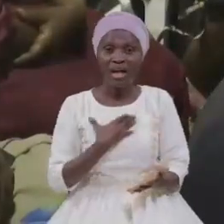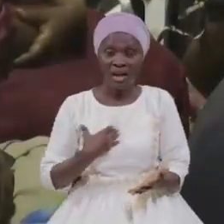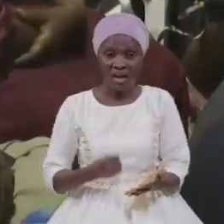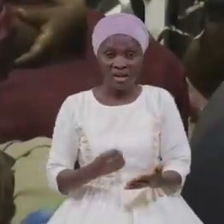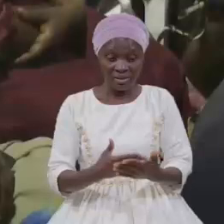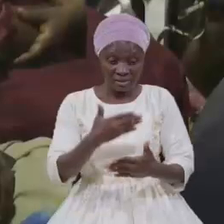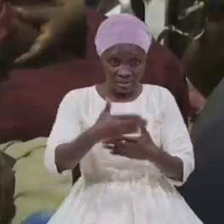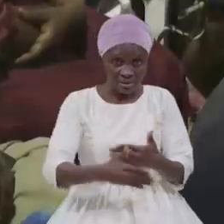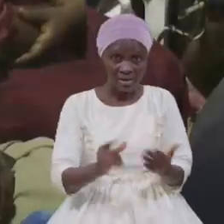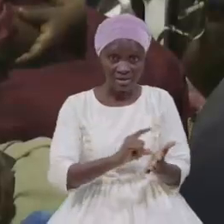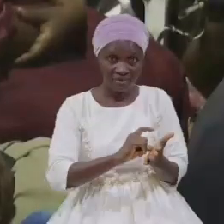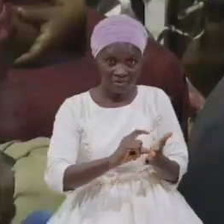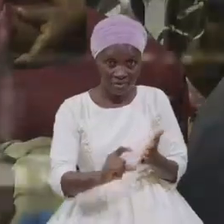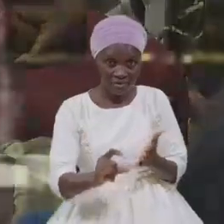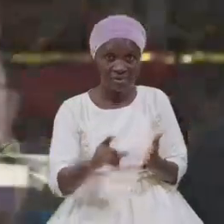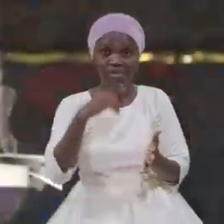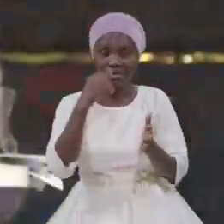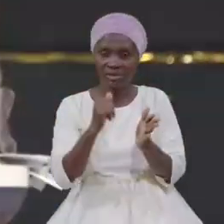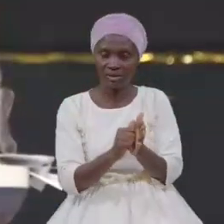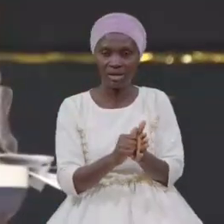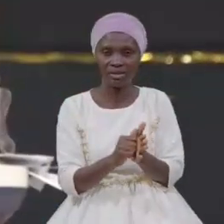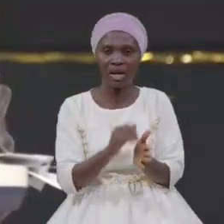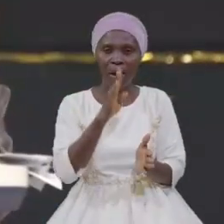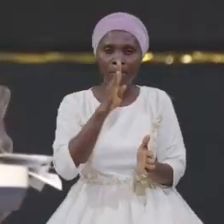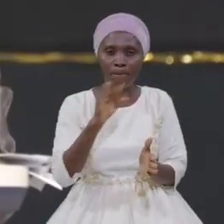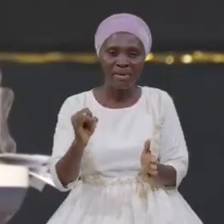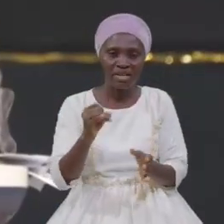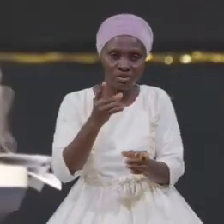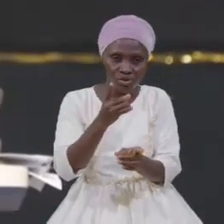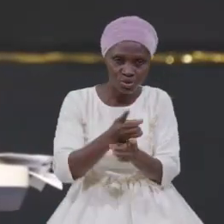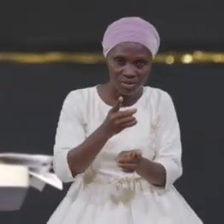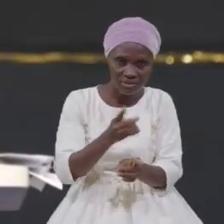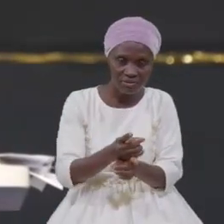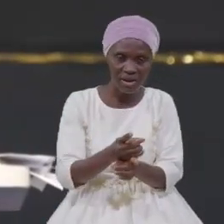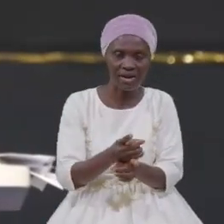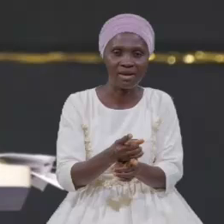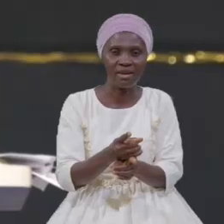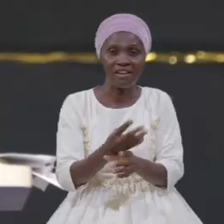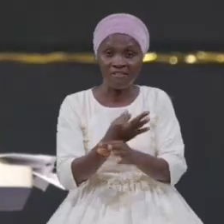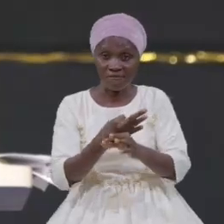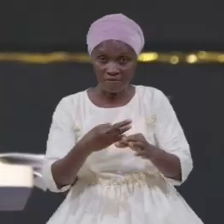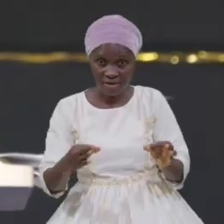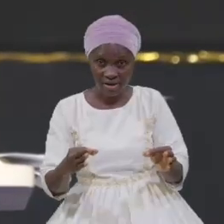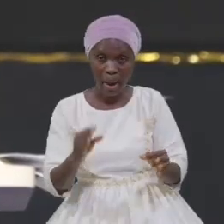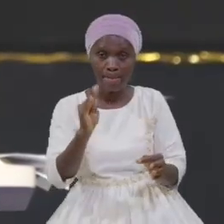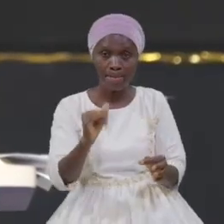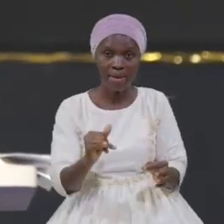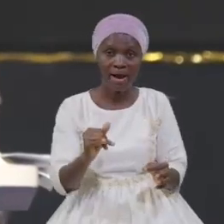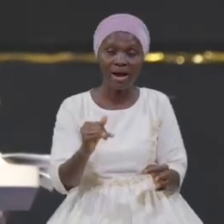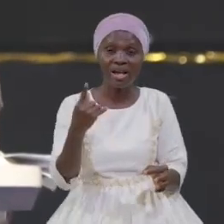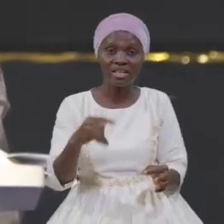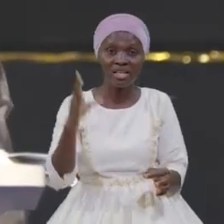says, being justified freely by the grace, look at